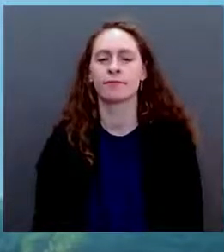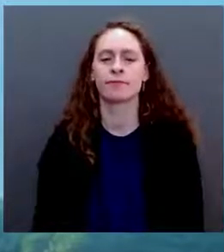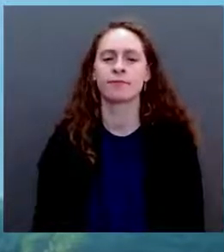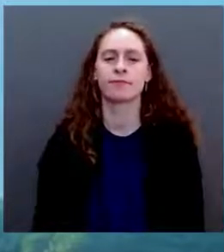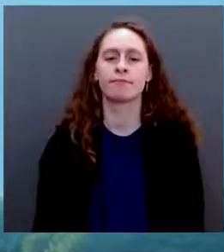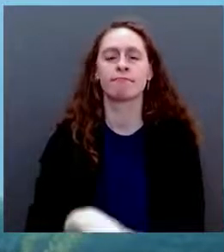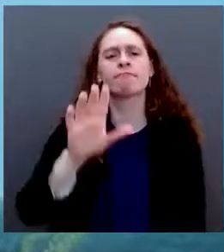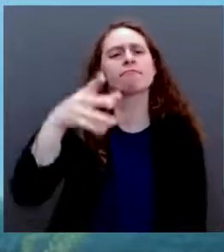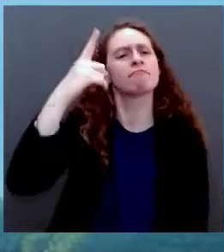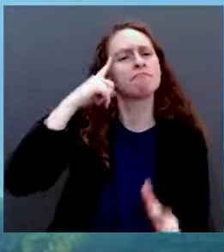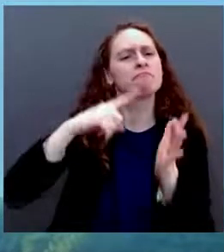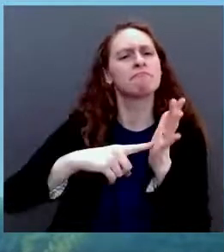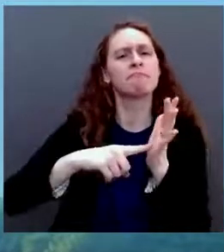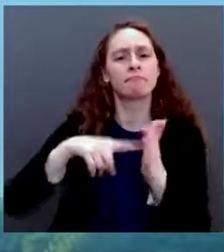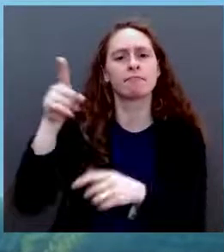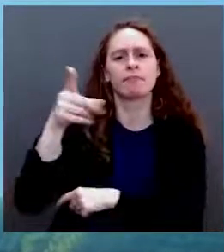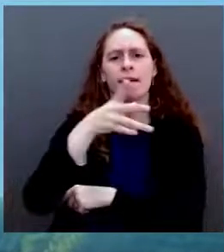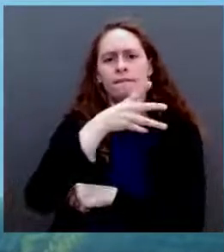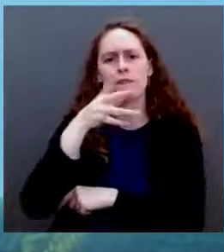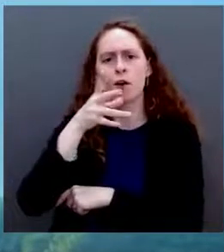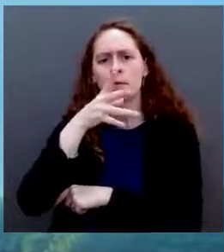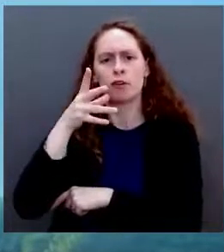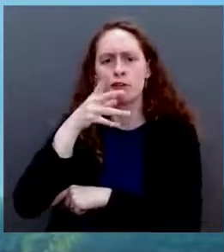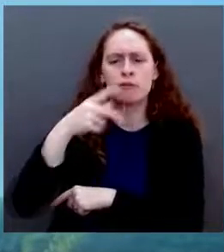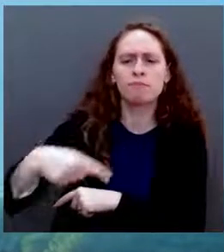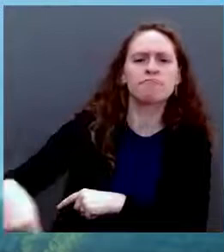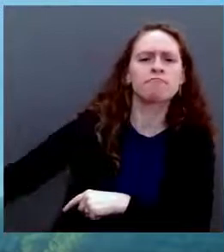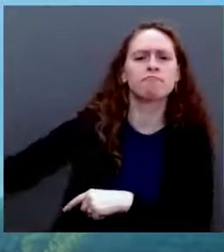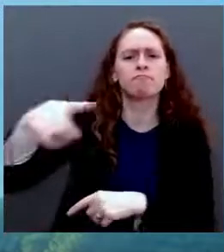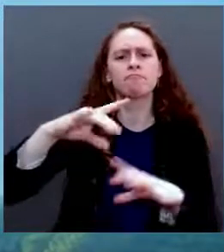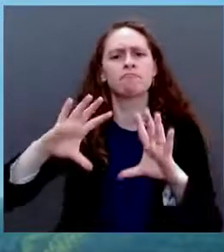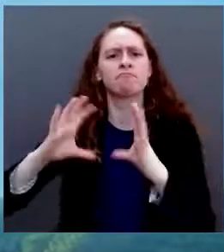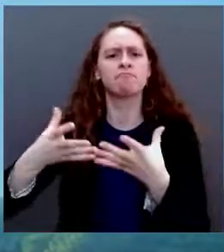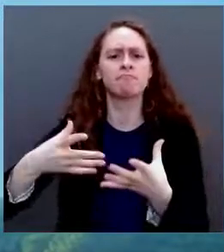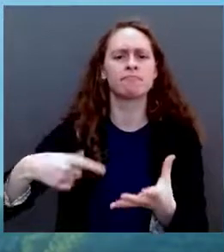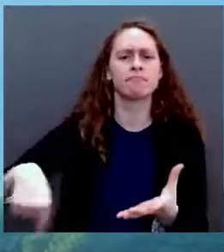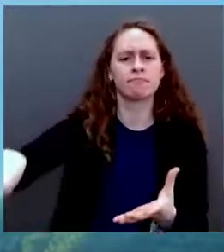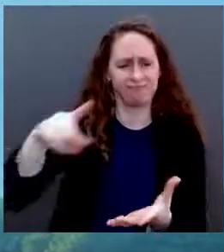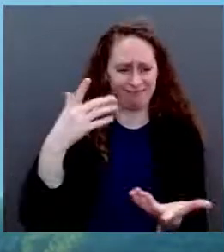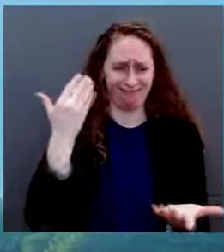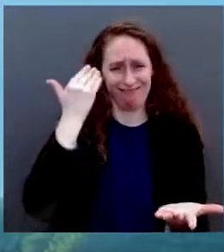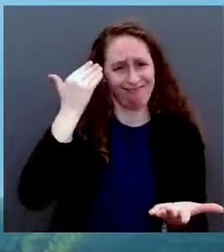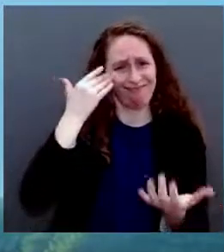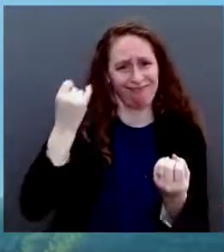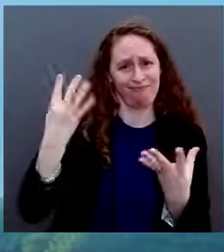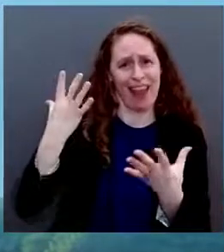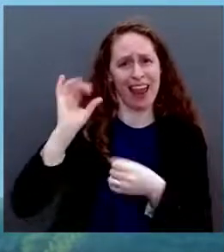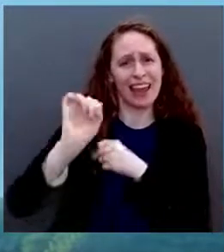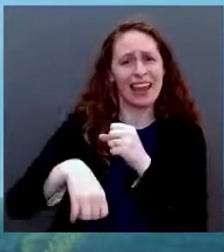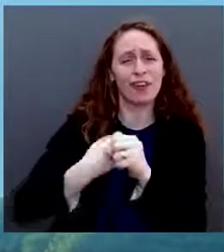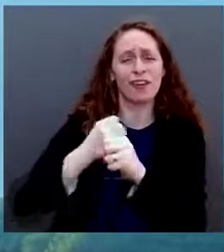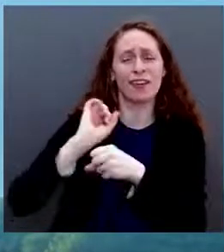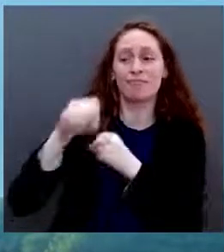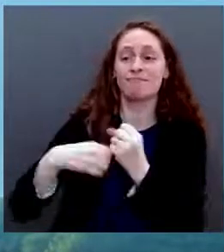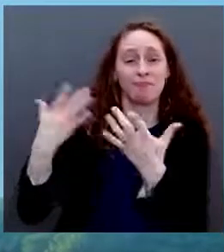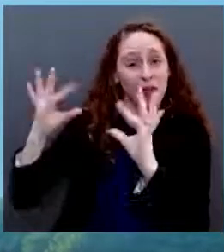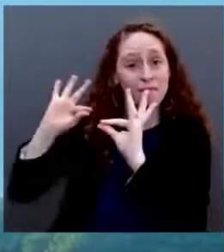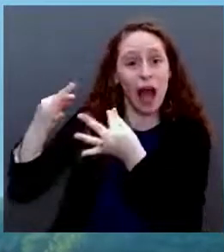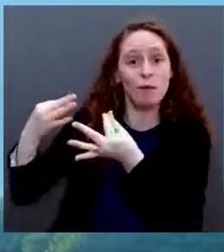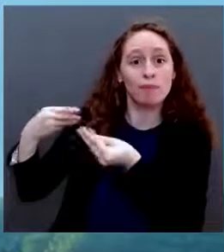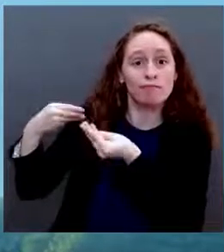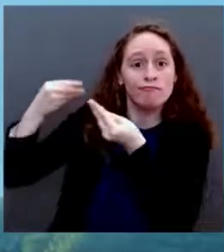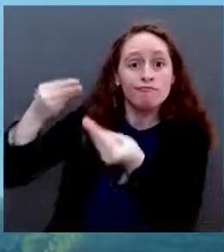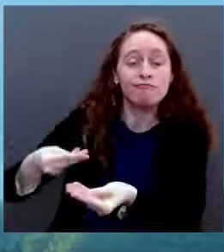and the family legacies so many of them carried for generations after generation. So I'm here as Secretary of Agriculture